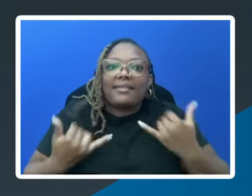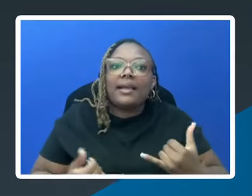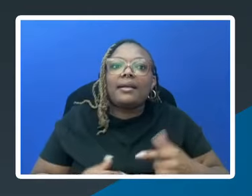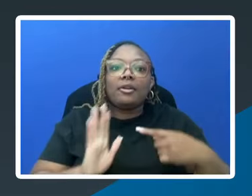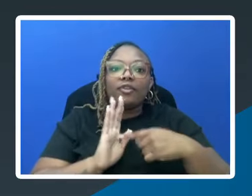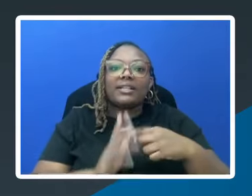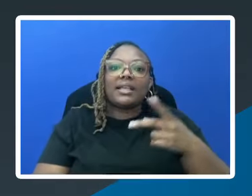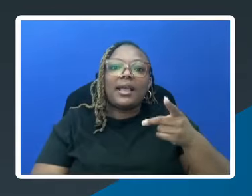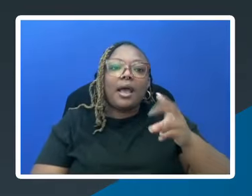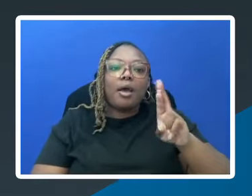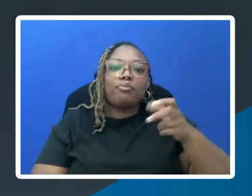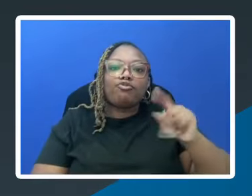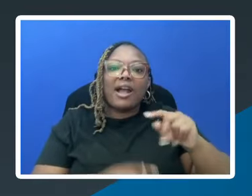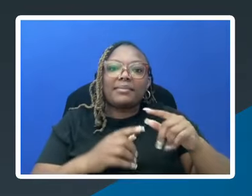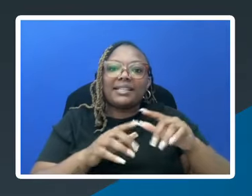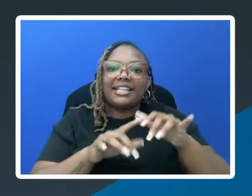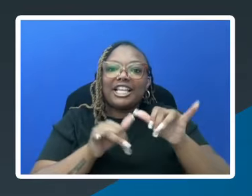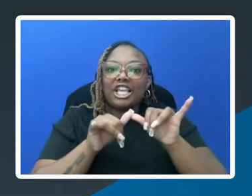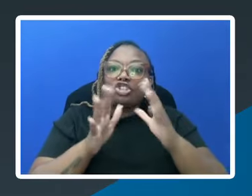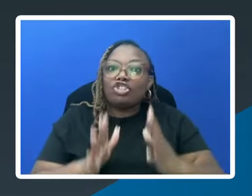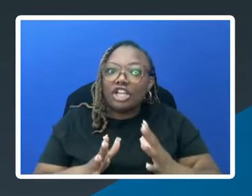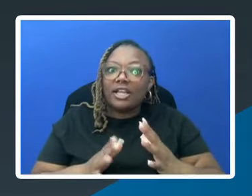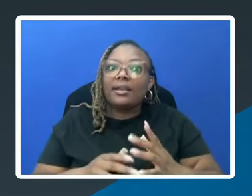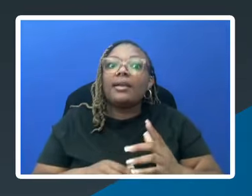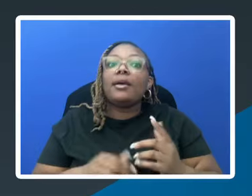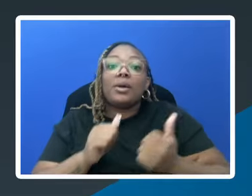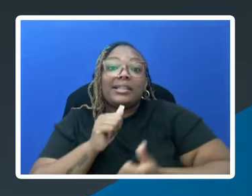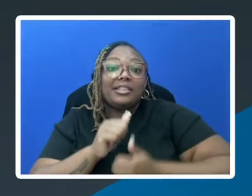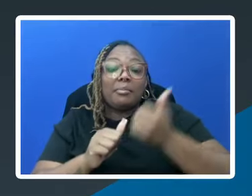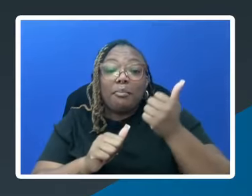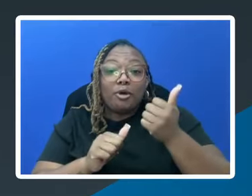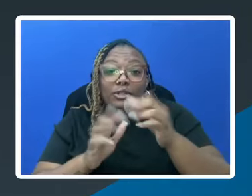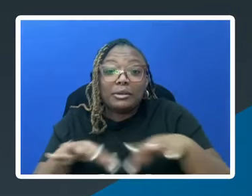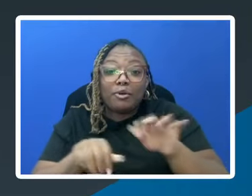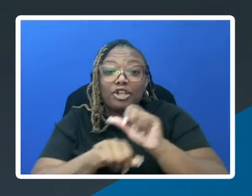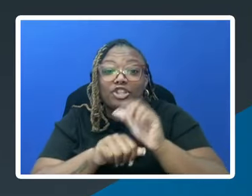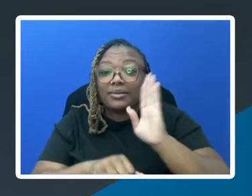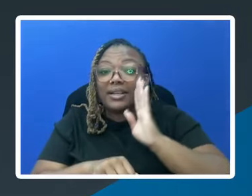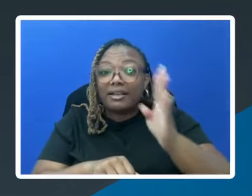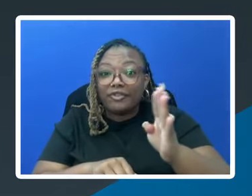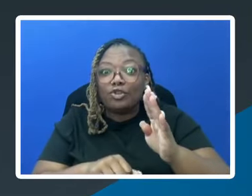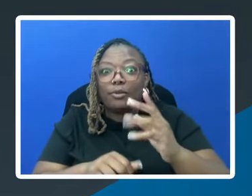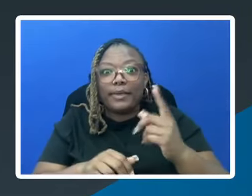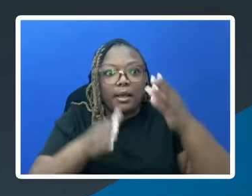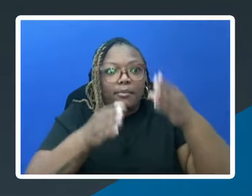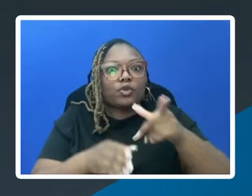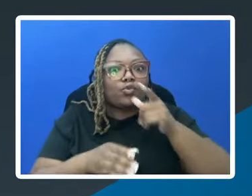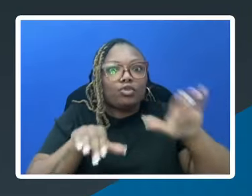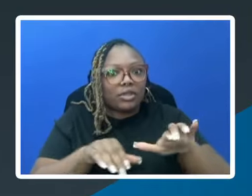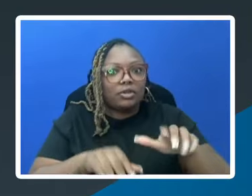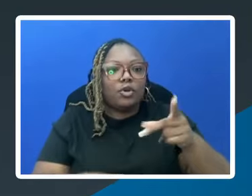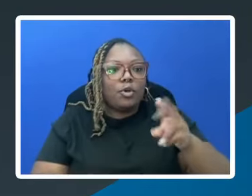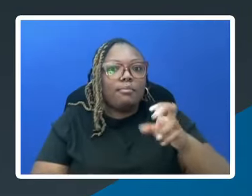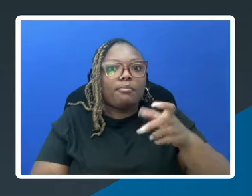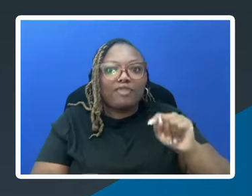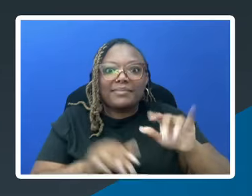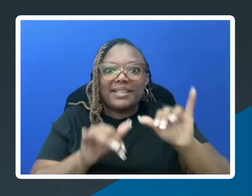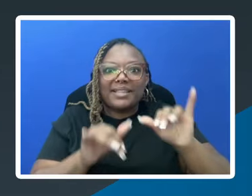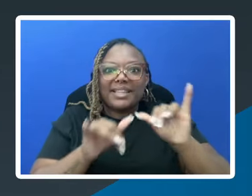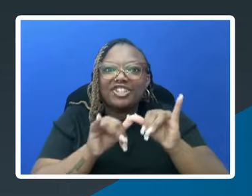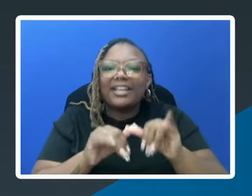most important jobs in our future is going to be somebody who knows how to do prompt engineering. That is a key role that all companies are going to have, right? There's many, many others. And